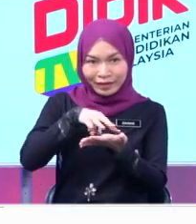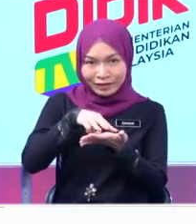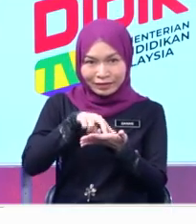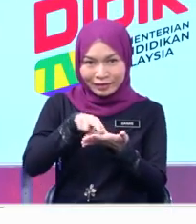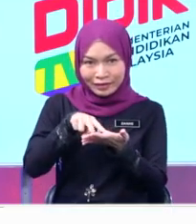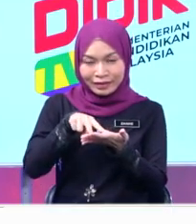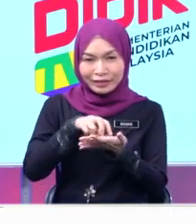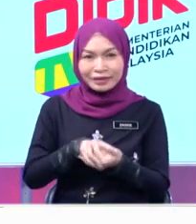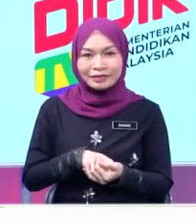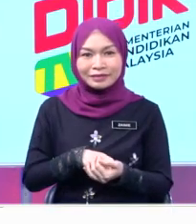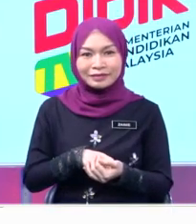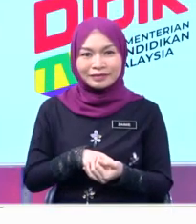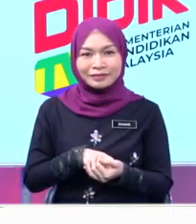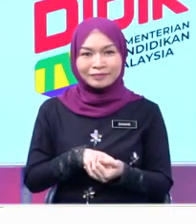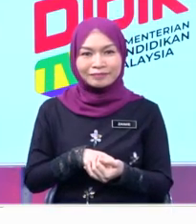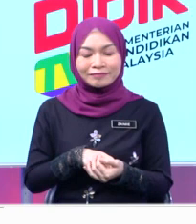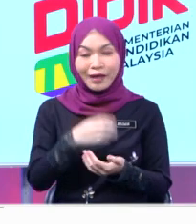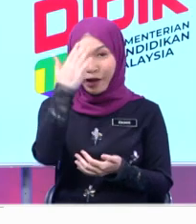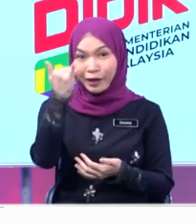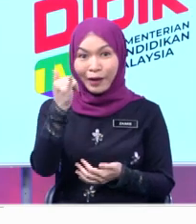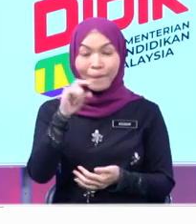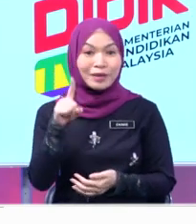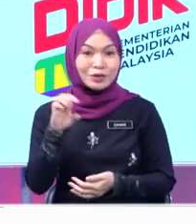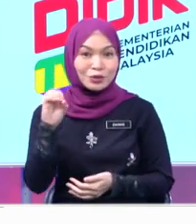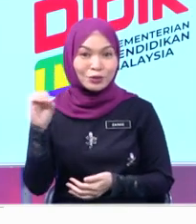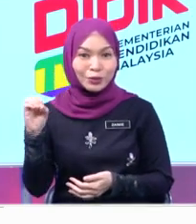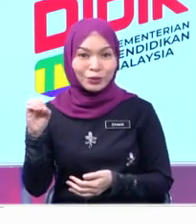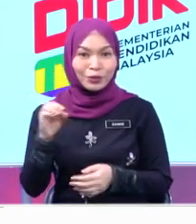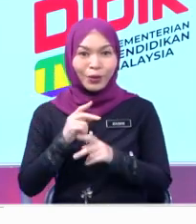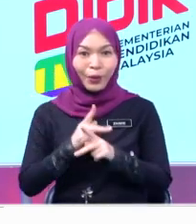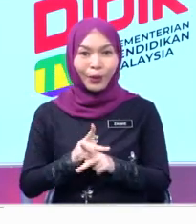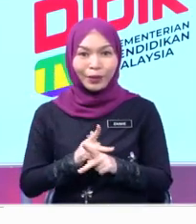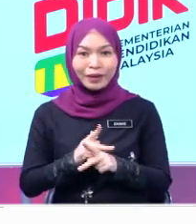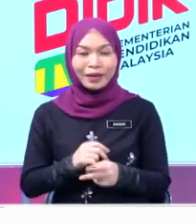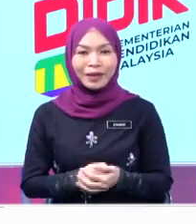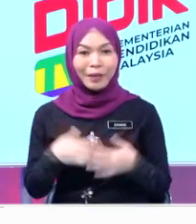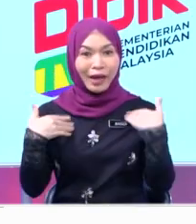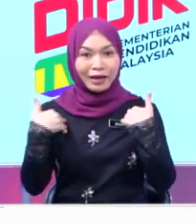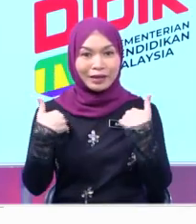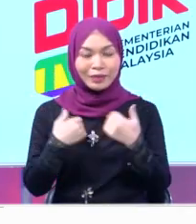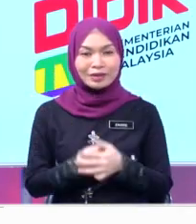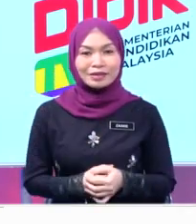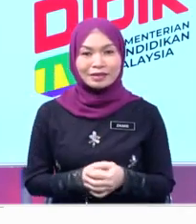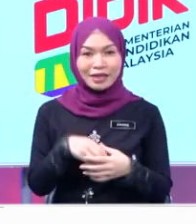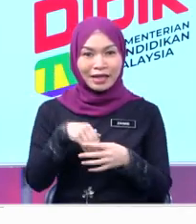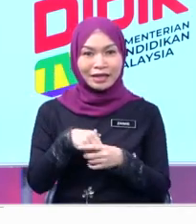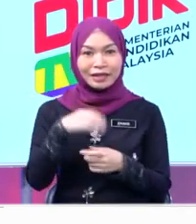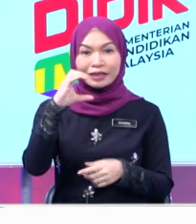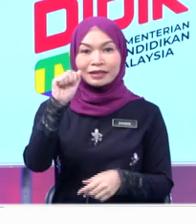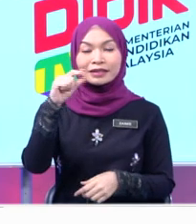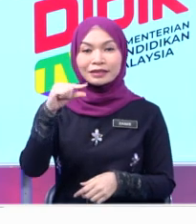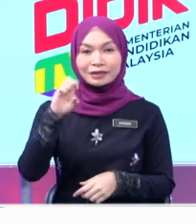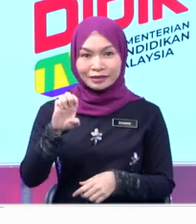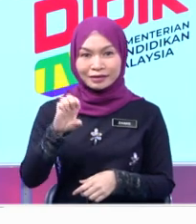why zoos keep animals in cages is to study them and protect them for the future. Is this a good